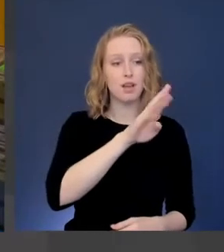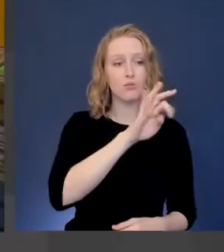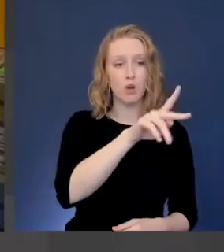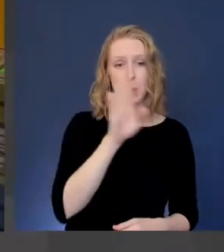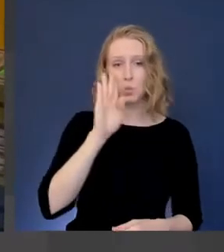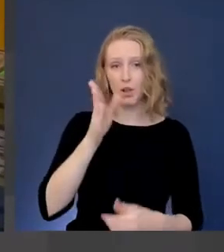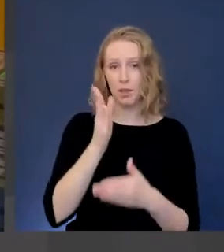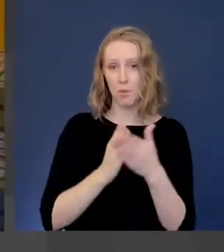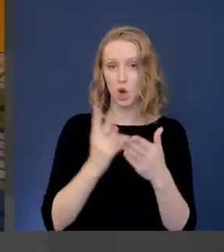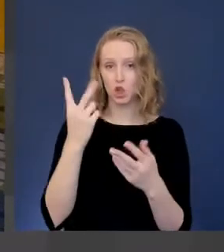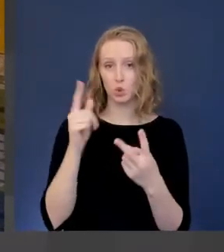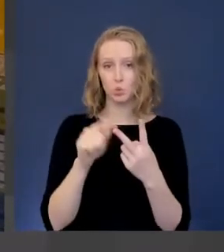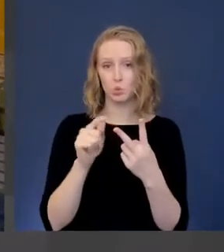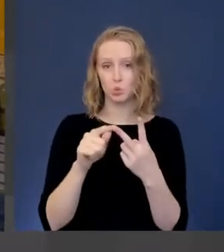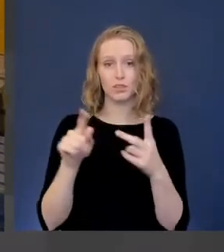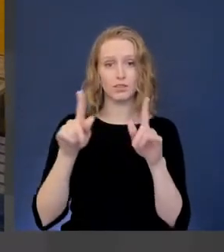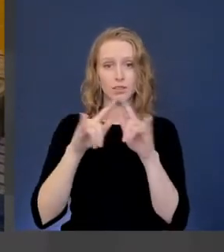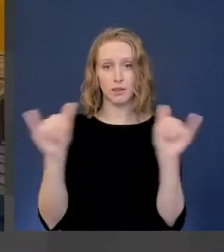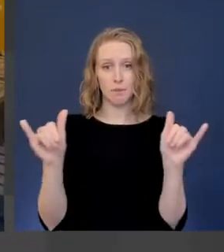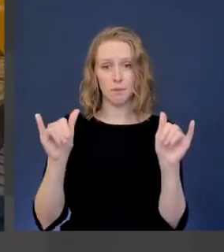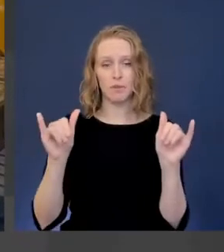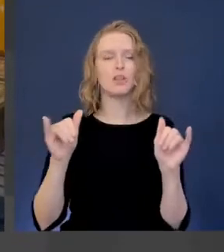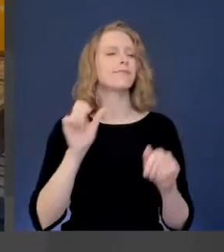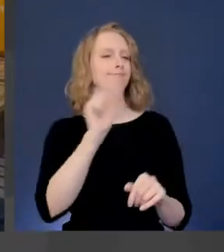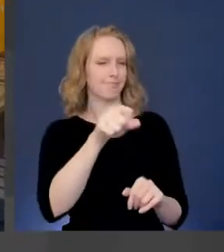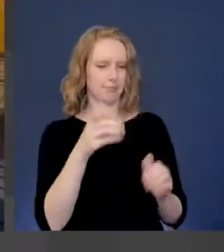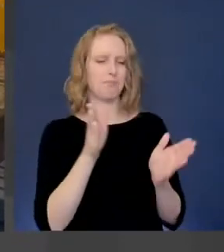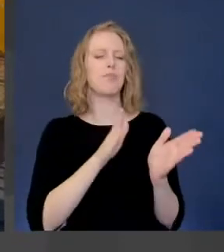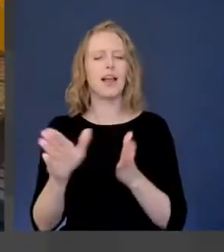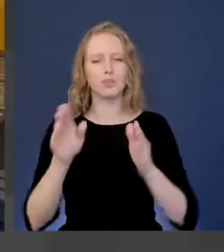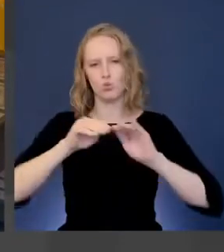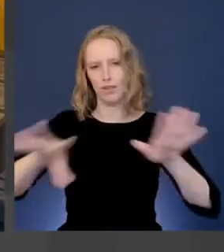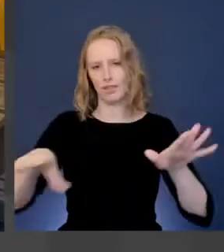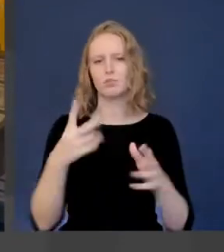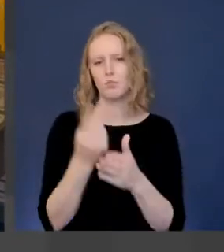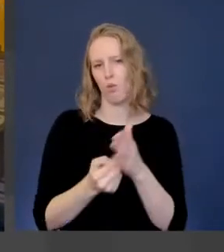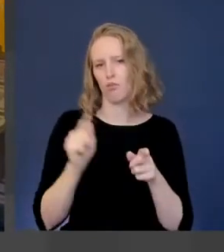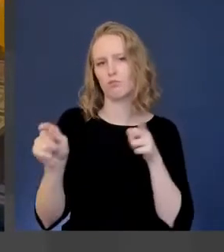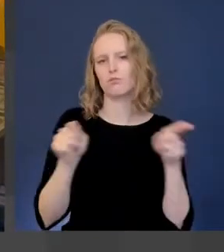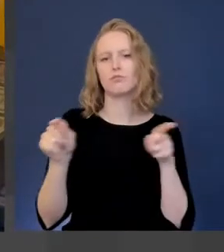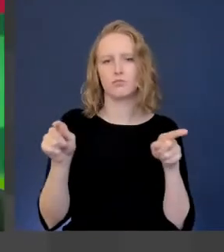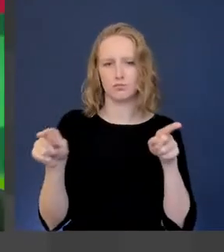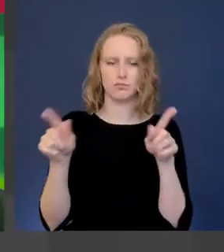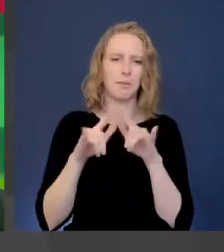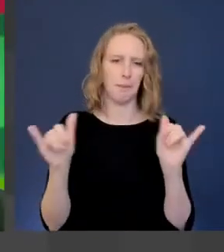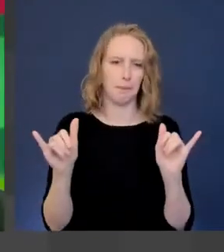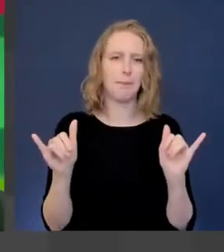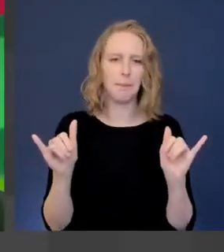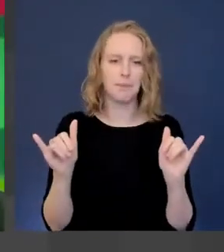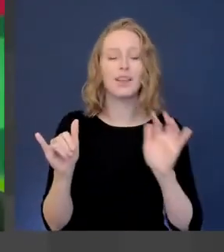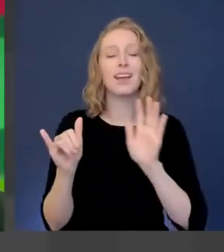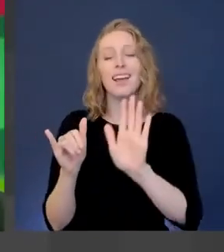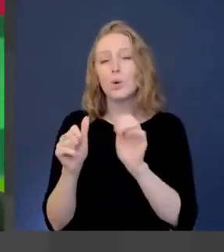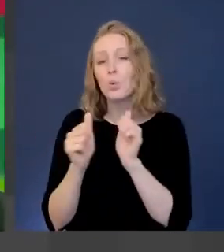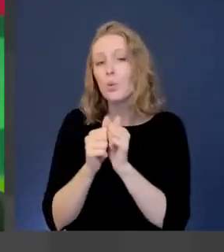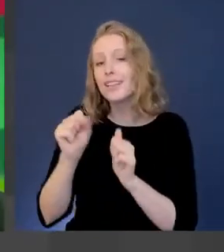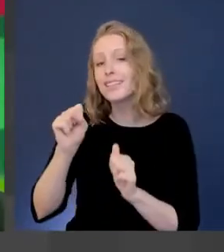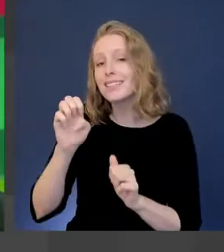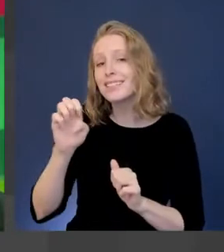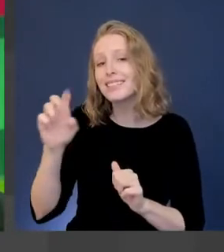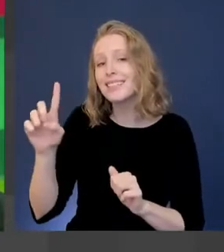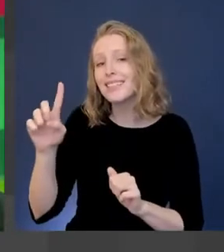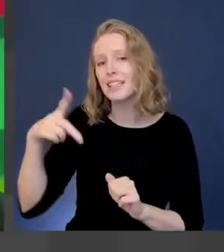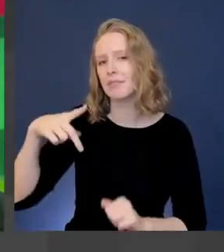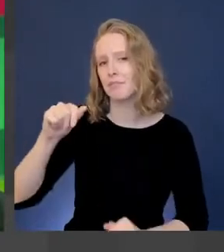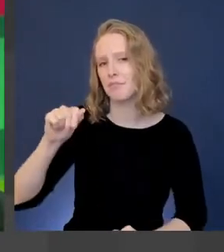Yes, the plan is to release this on Java and Bedrock at the same time, and also to ship it with what we call seed parity. And that's what does that mean?